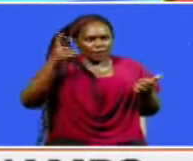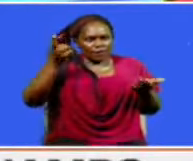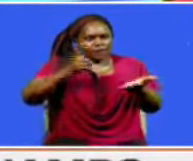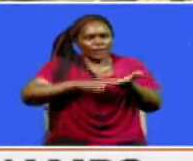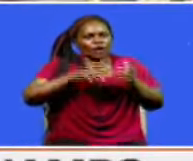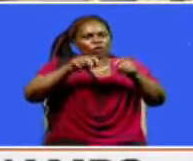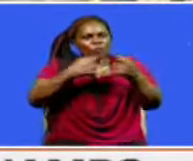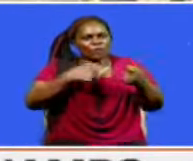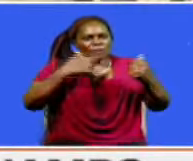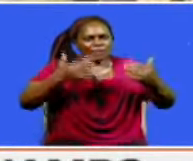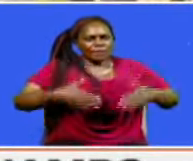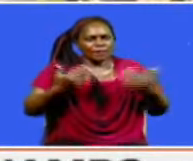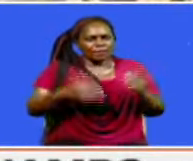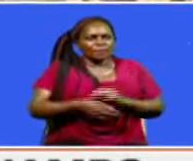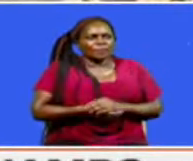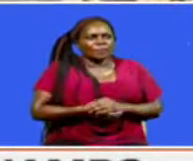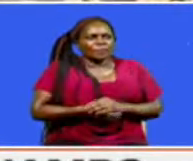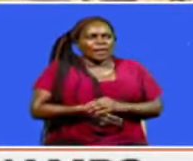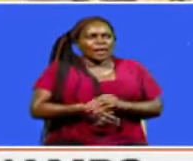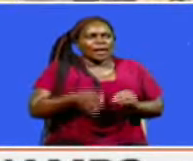and I'm happy with that. I'm aiming to